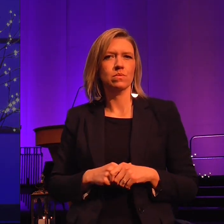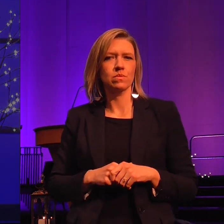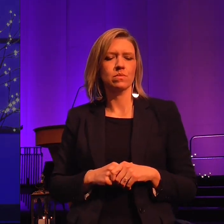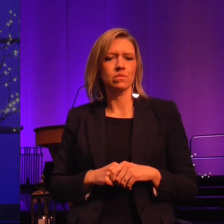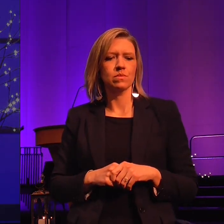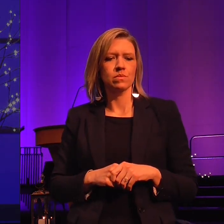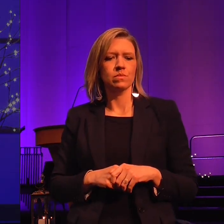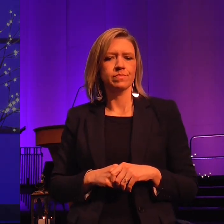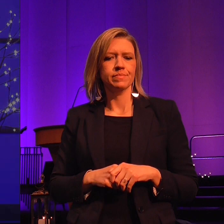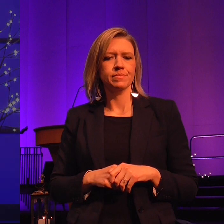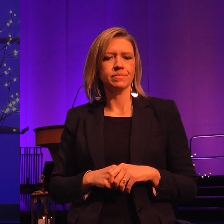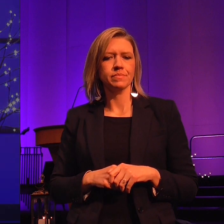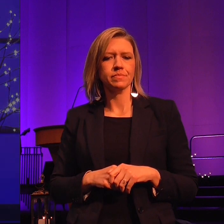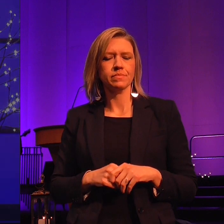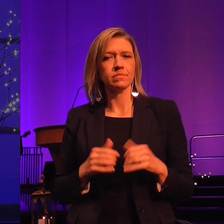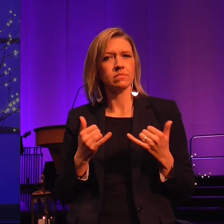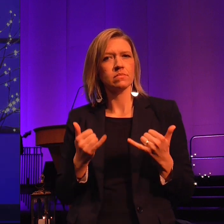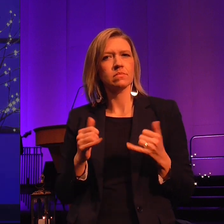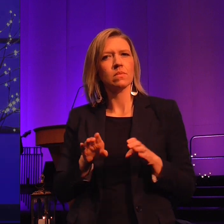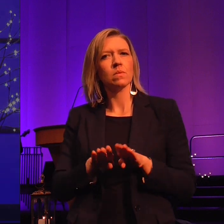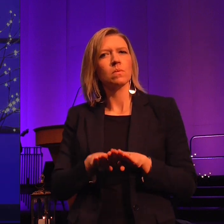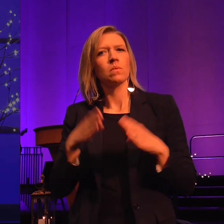So we open right now to that wisdom.